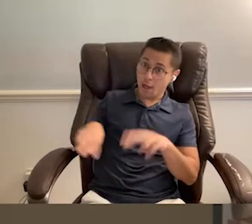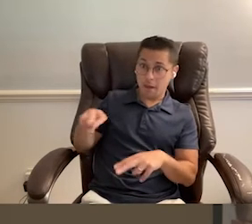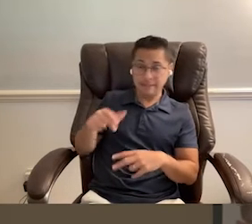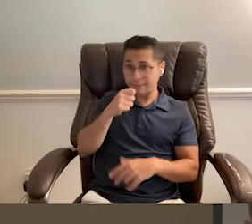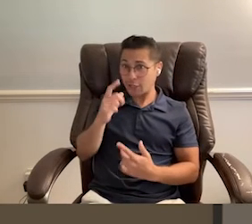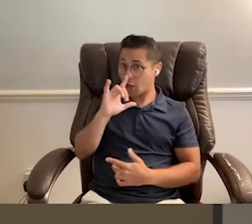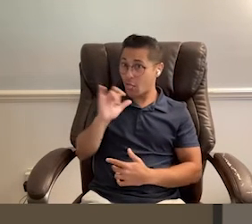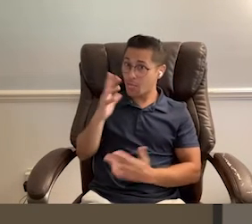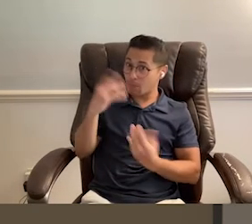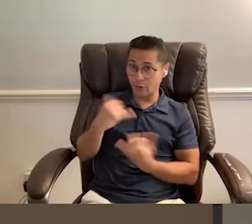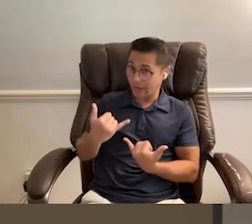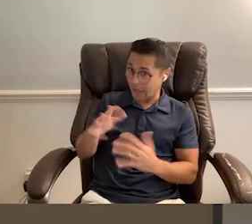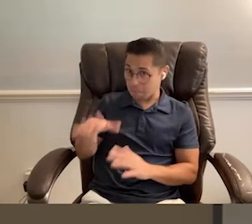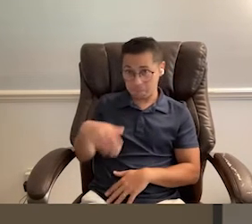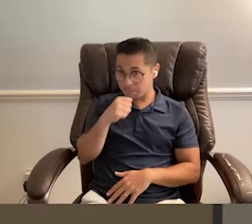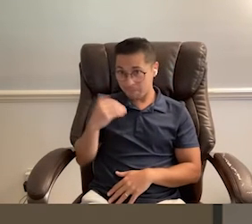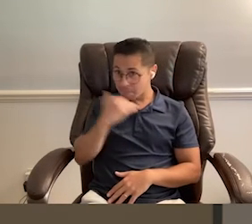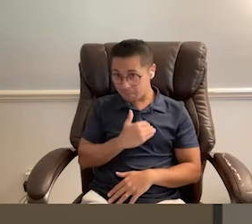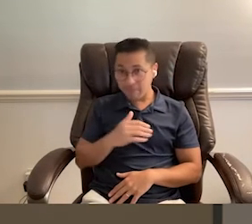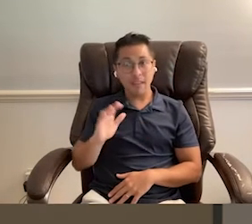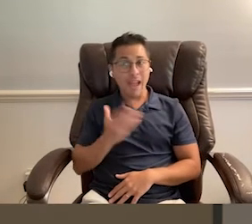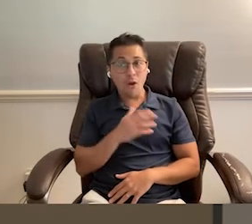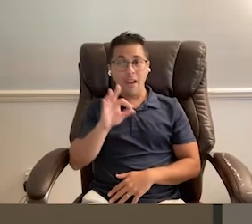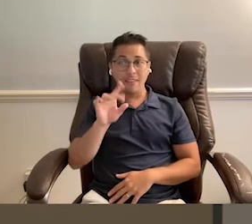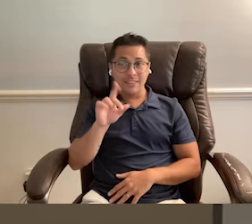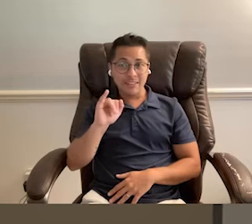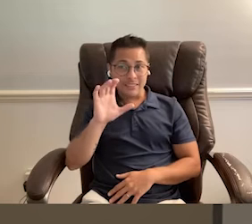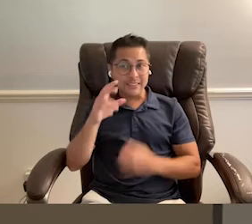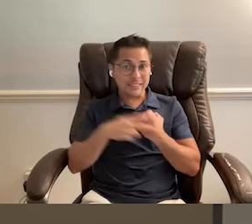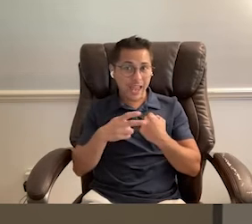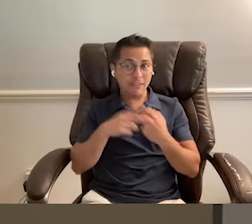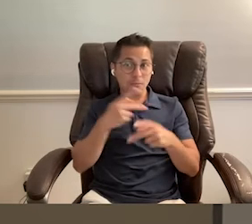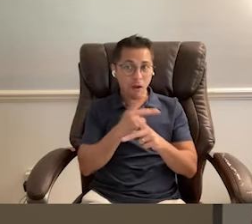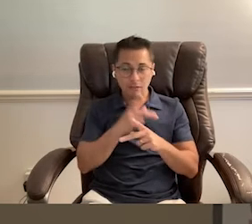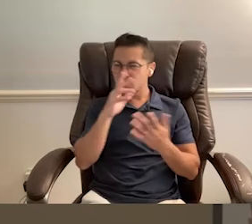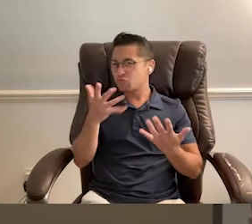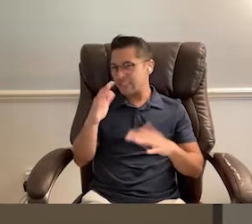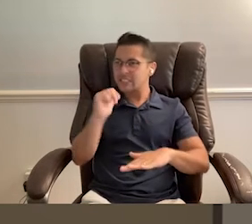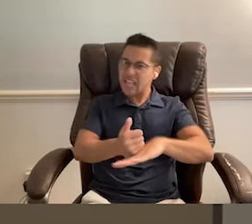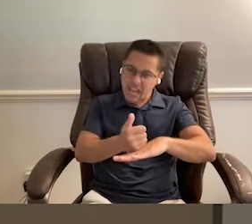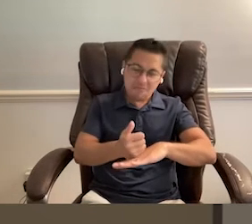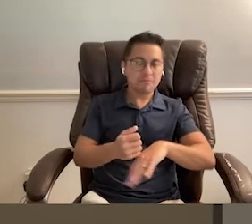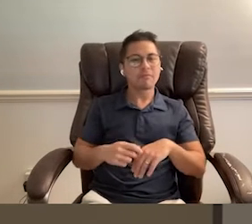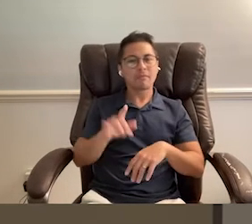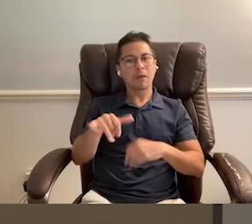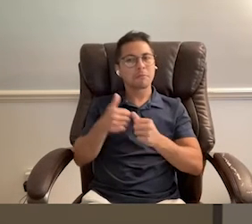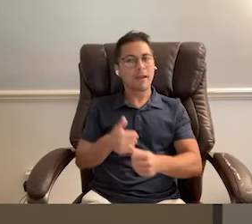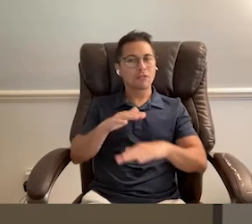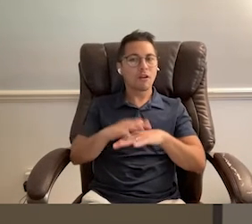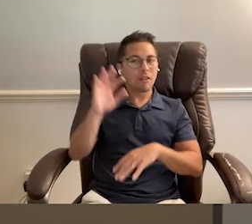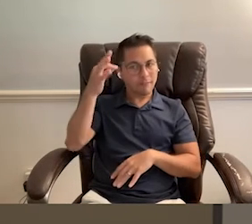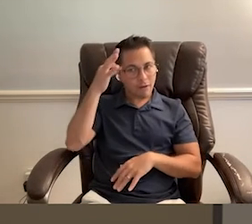lie. Our FDIC savings product is pretty set. It's based on the federal funds rate at the time,